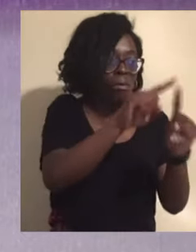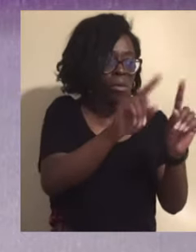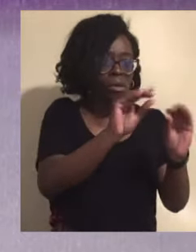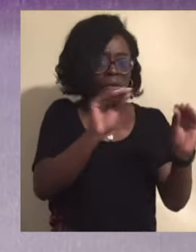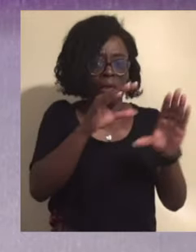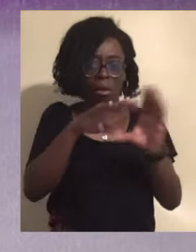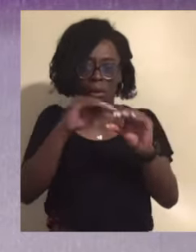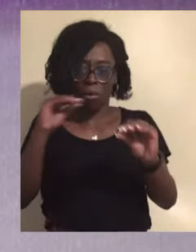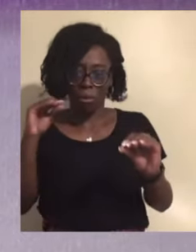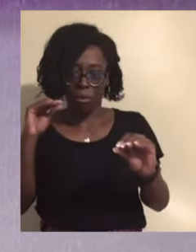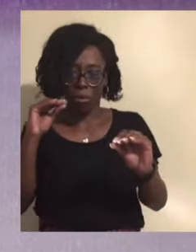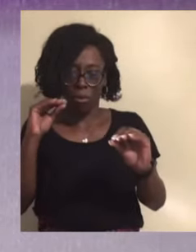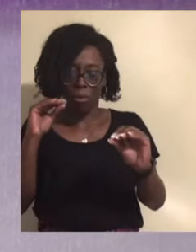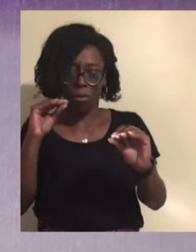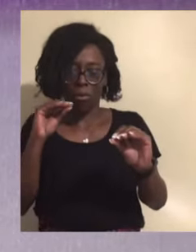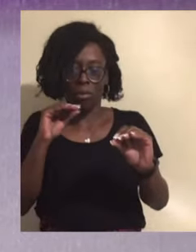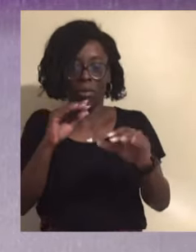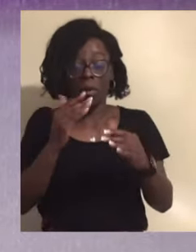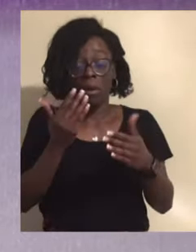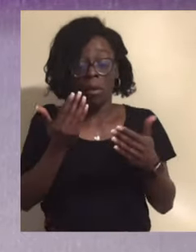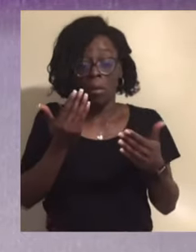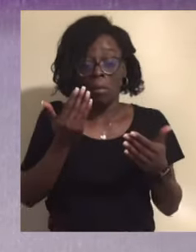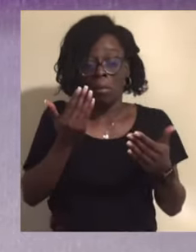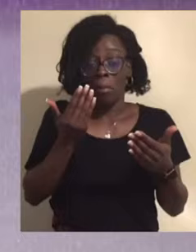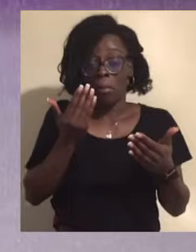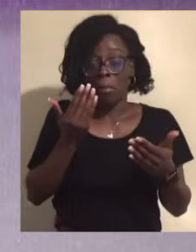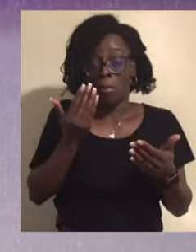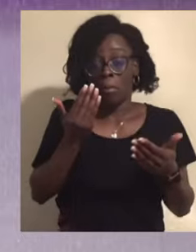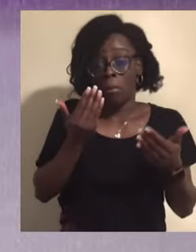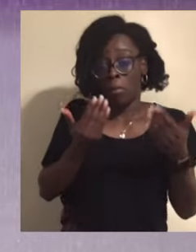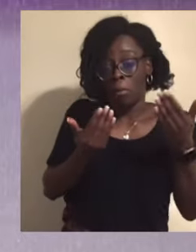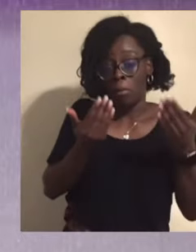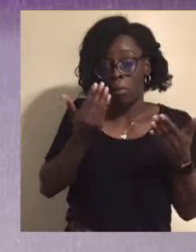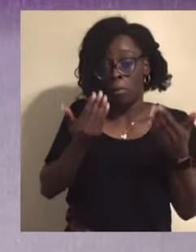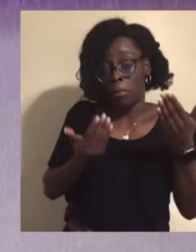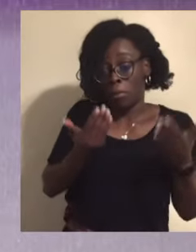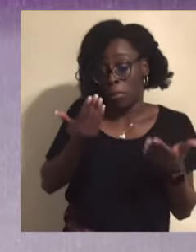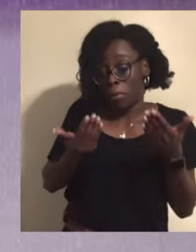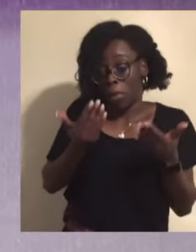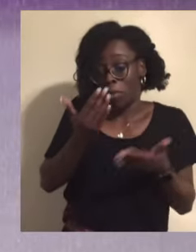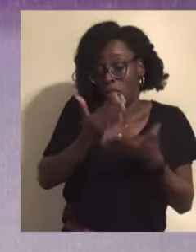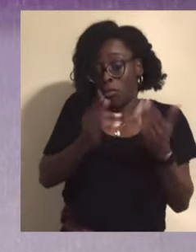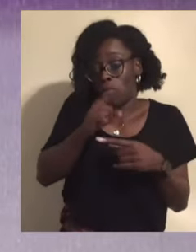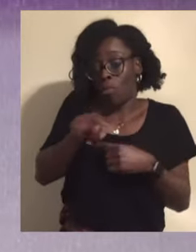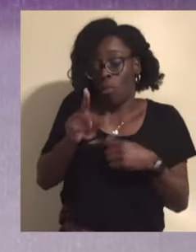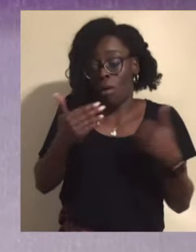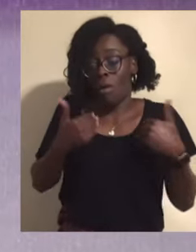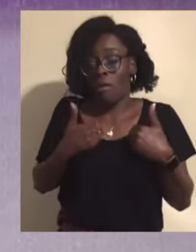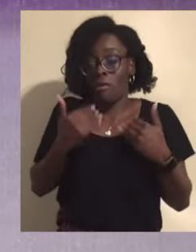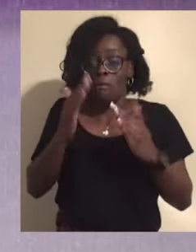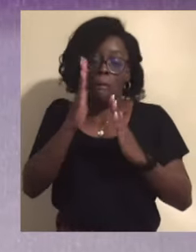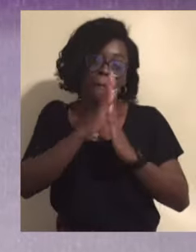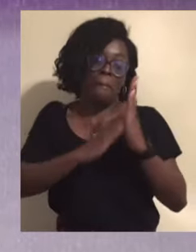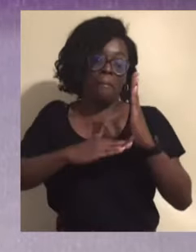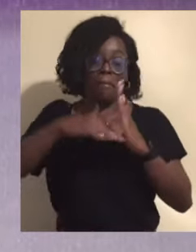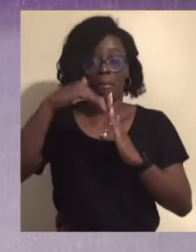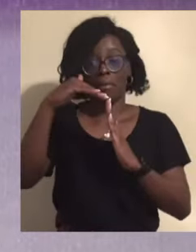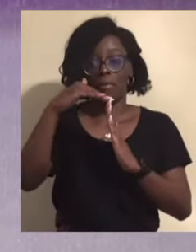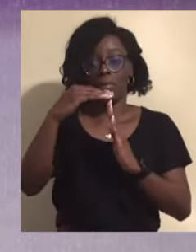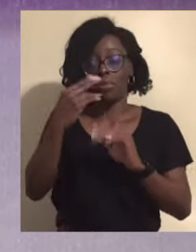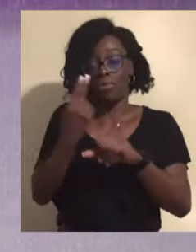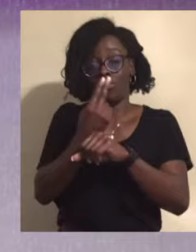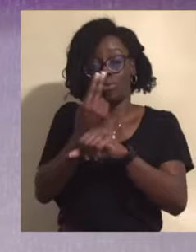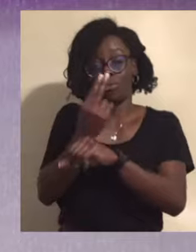Maybe some are in a painting season where all you need is a brush. There are some seasons